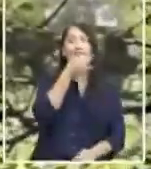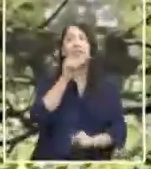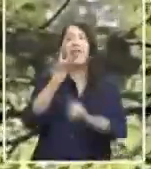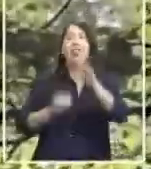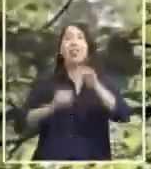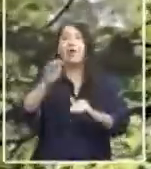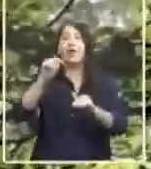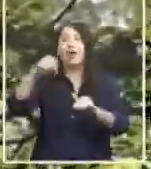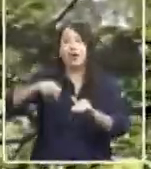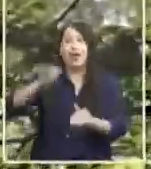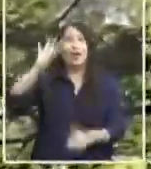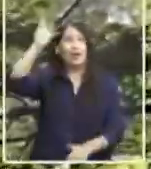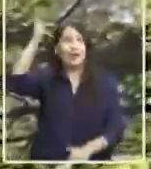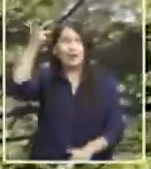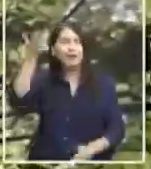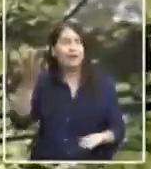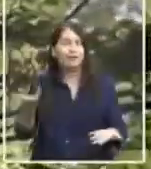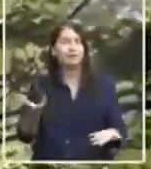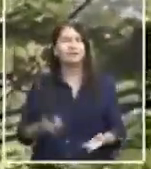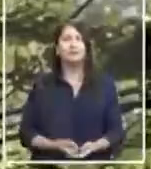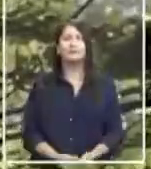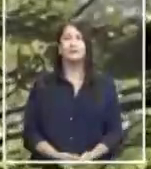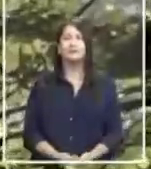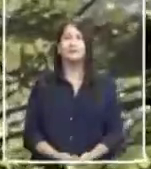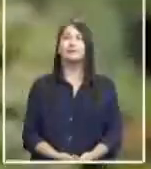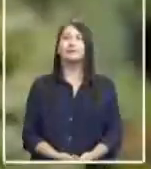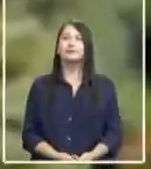with this climate?